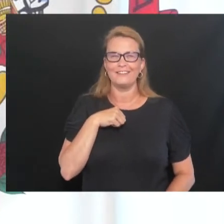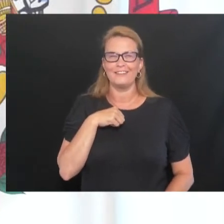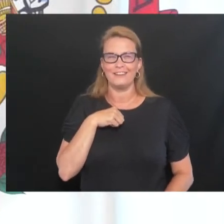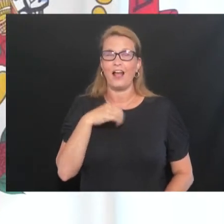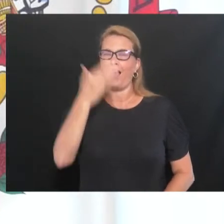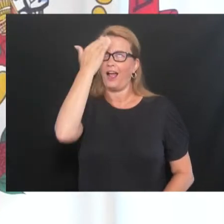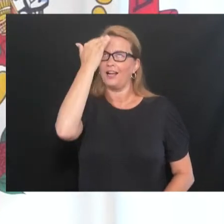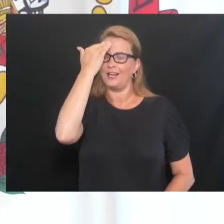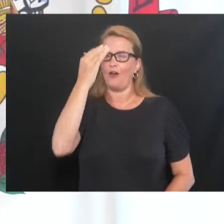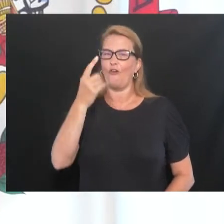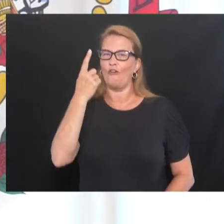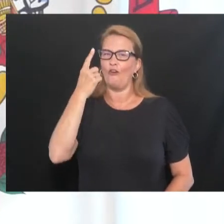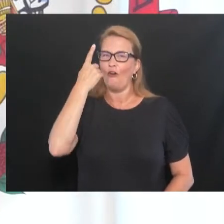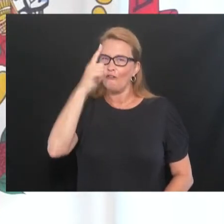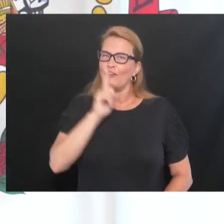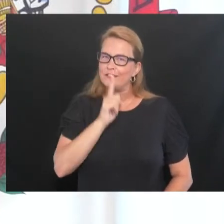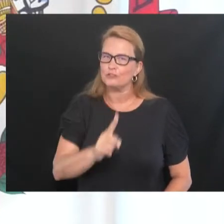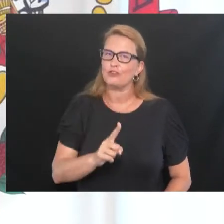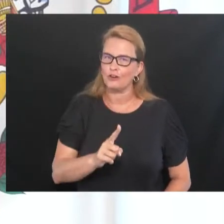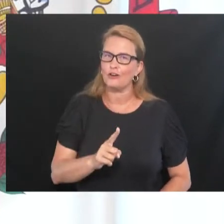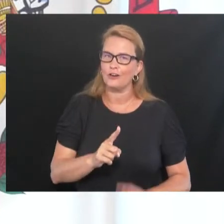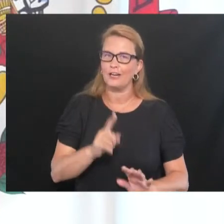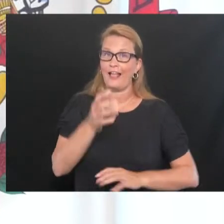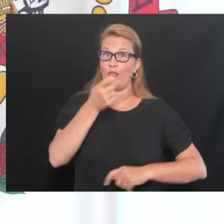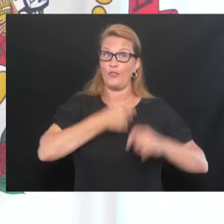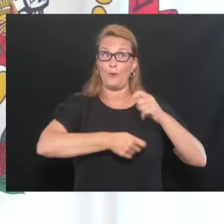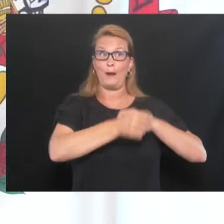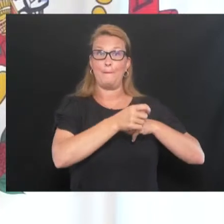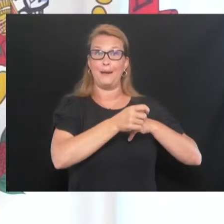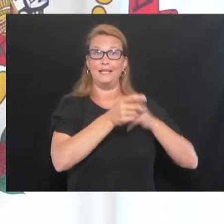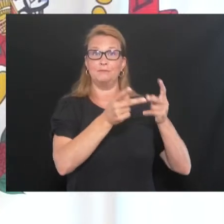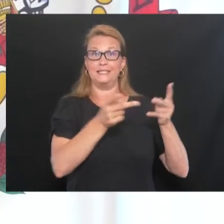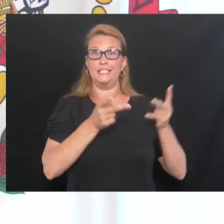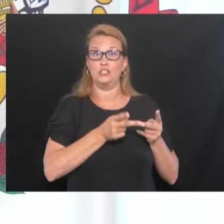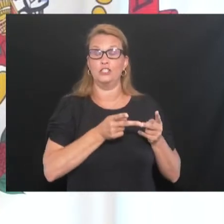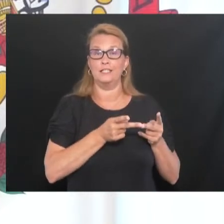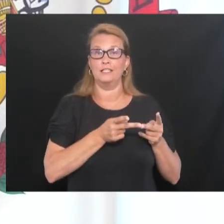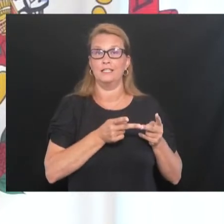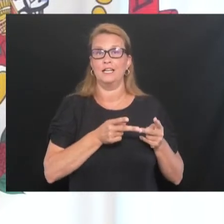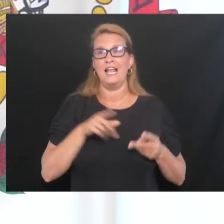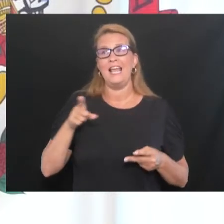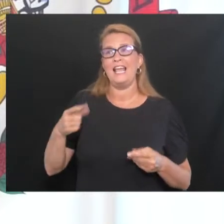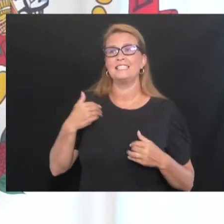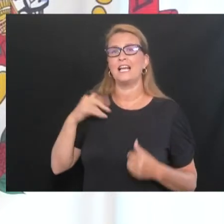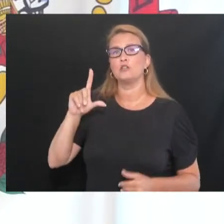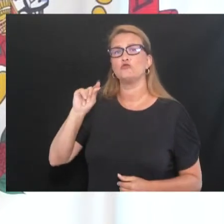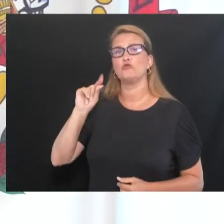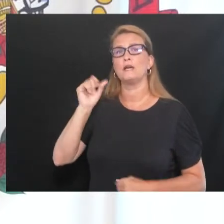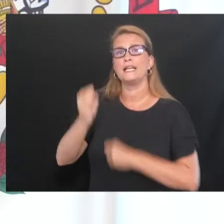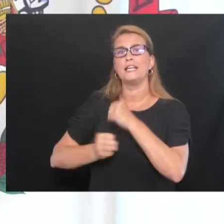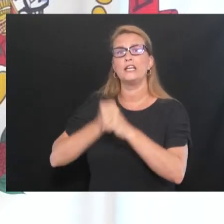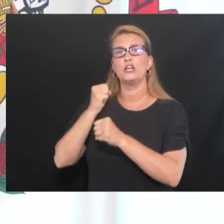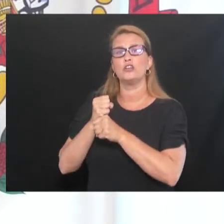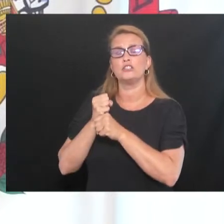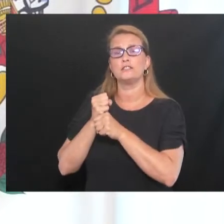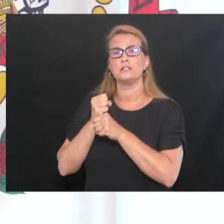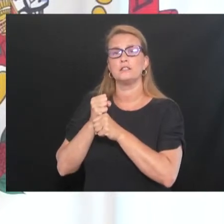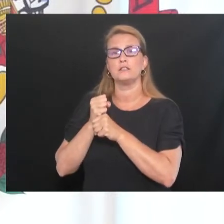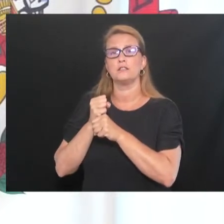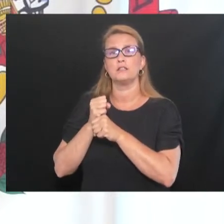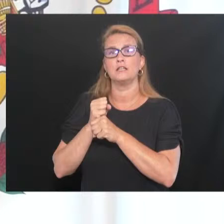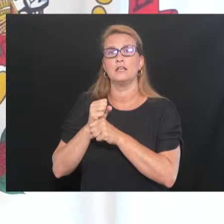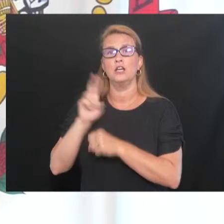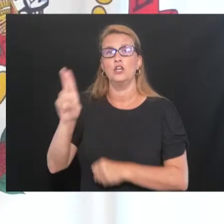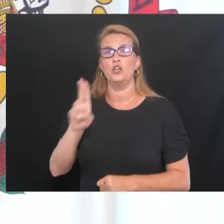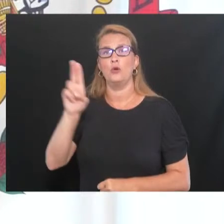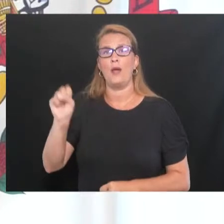sure, of this replacement. This selection is really good. He's served 20 years in the United